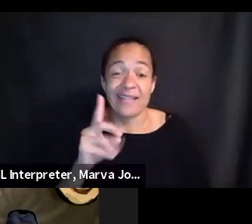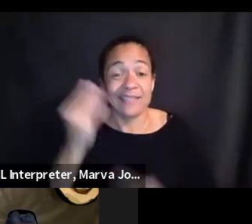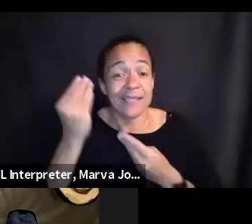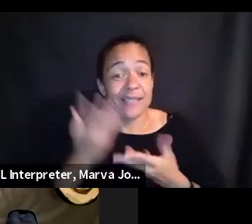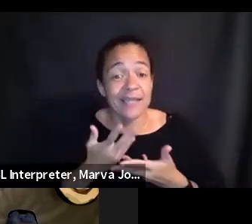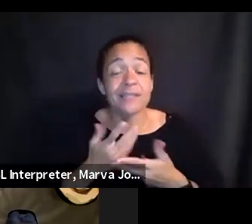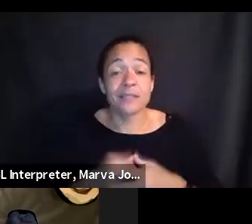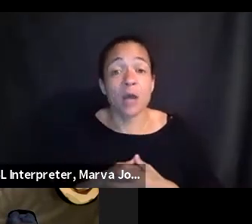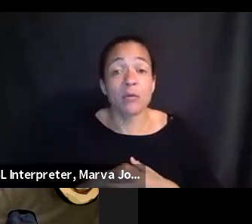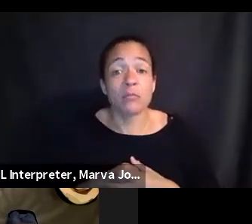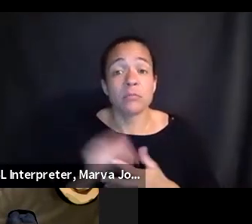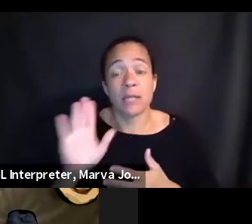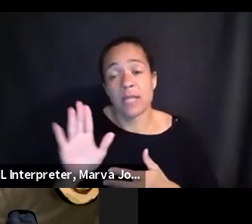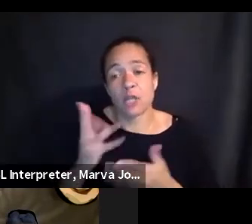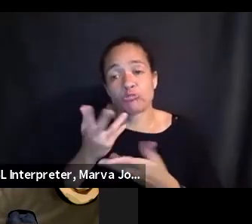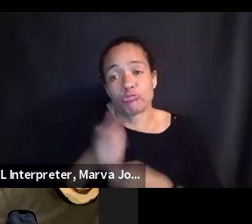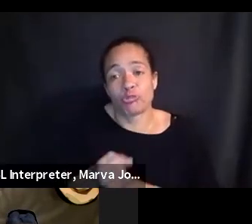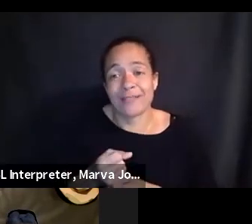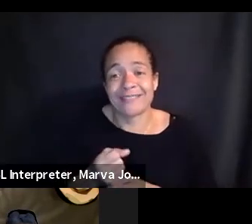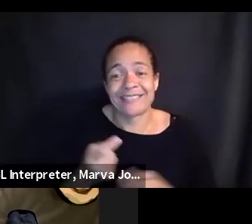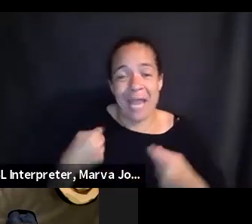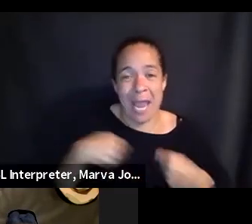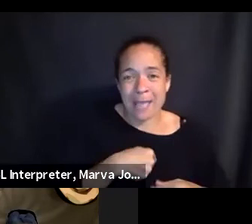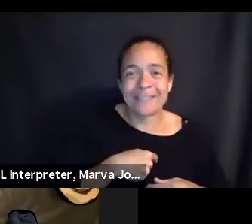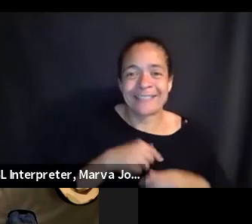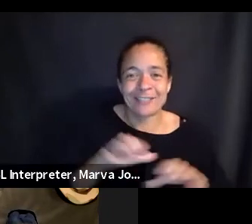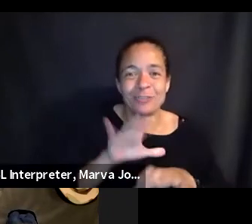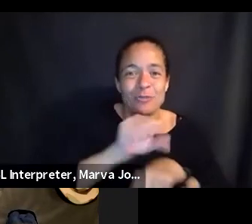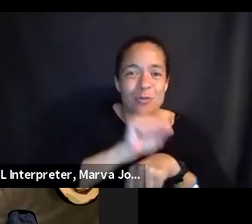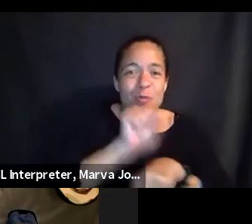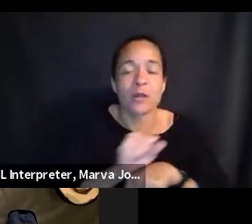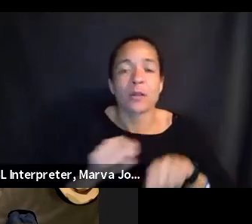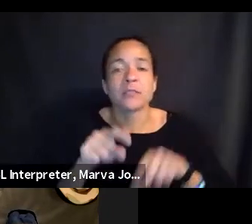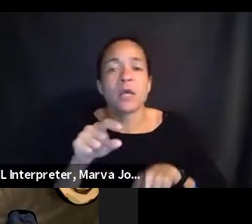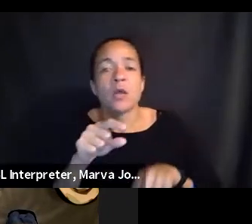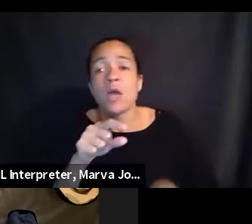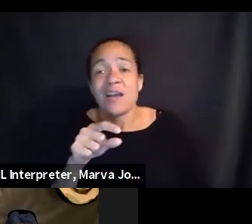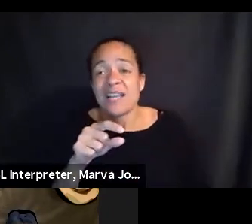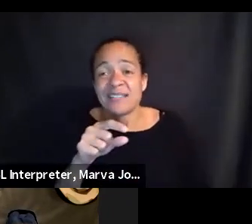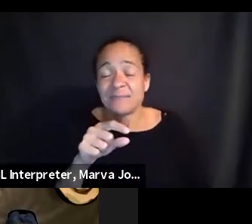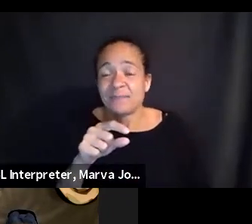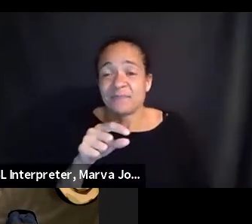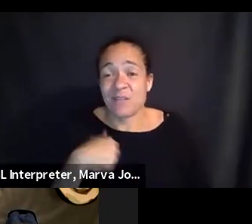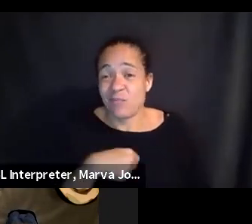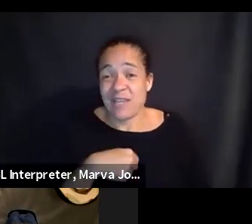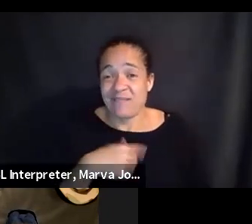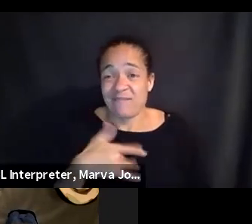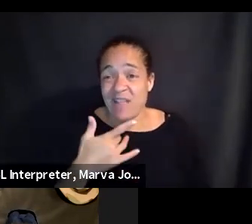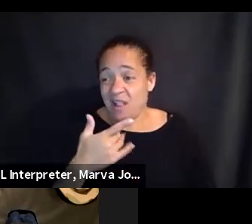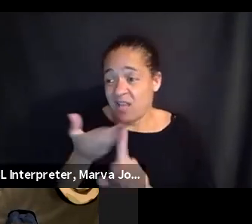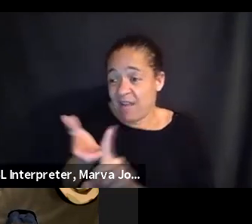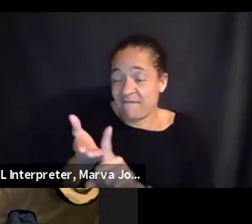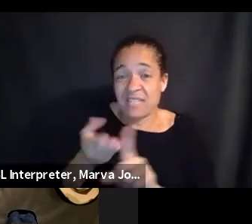and their trust in us to do that. So as Sarah said, we did not have to convince them. But you